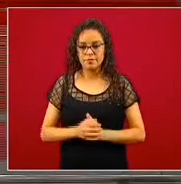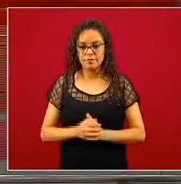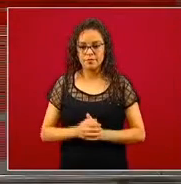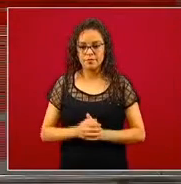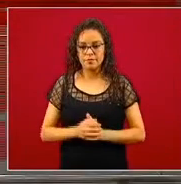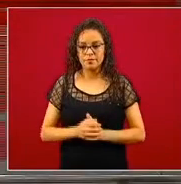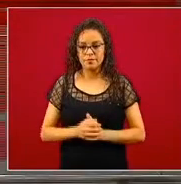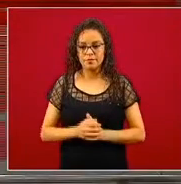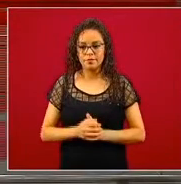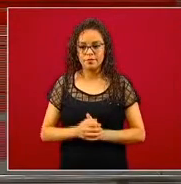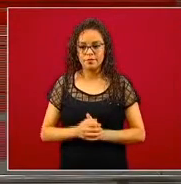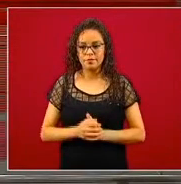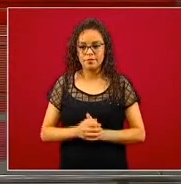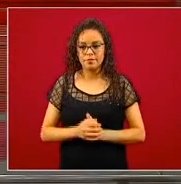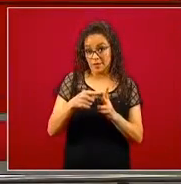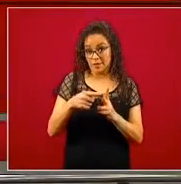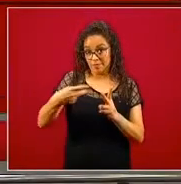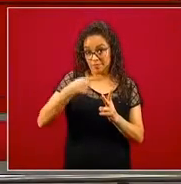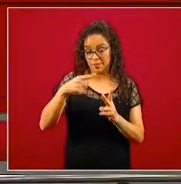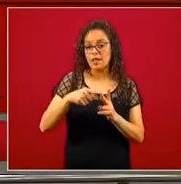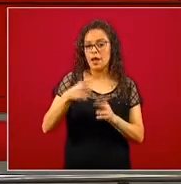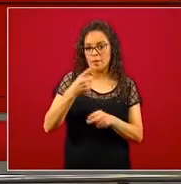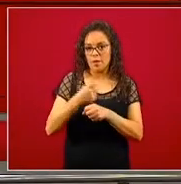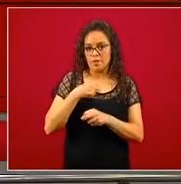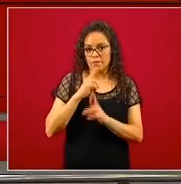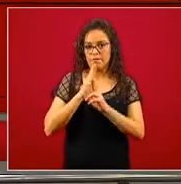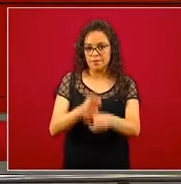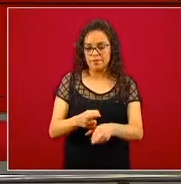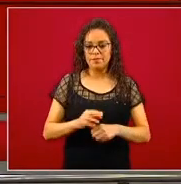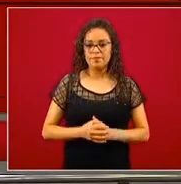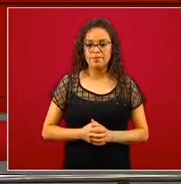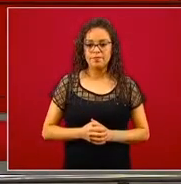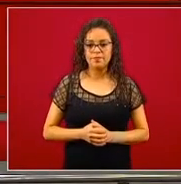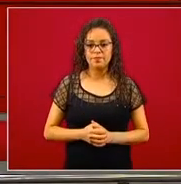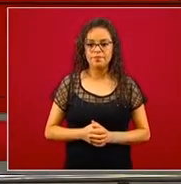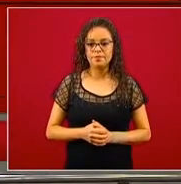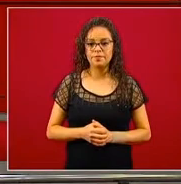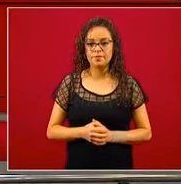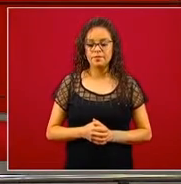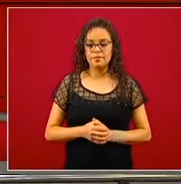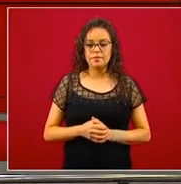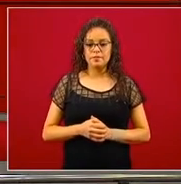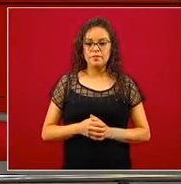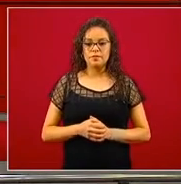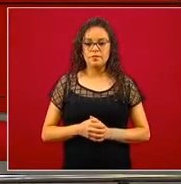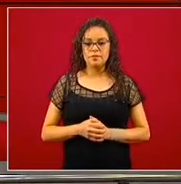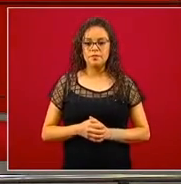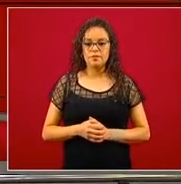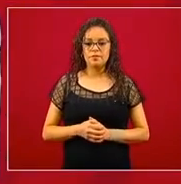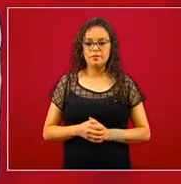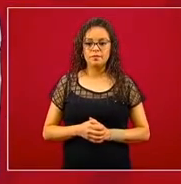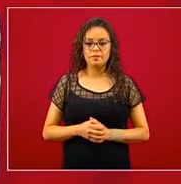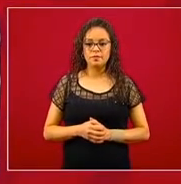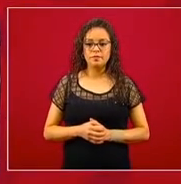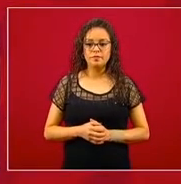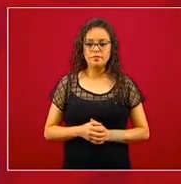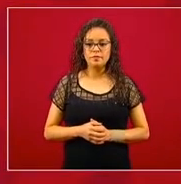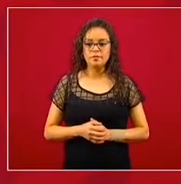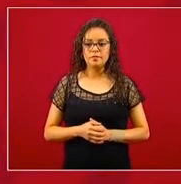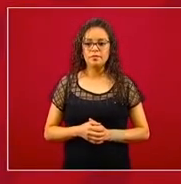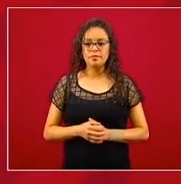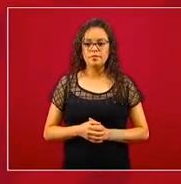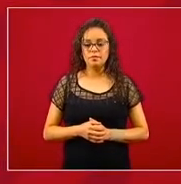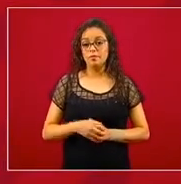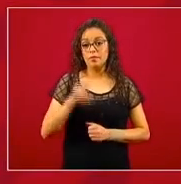and children, and in the media, I was asked what support was given